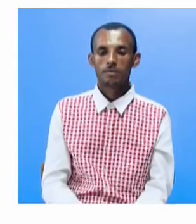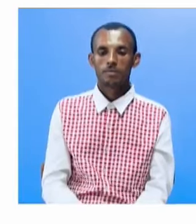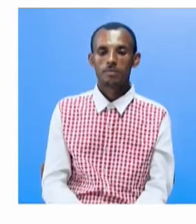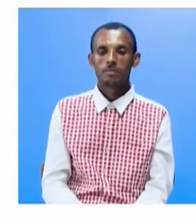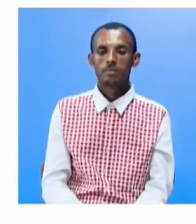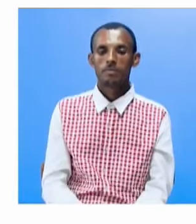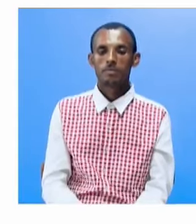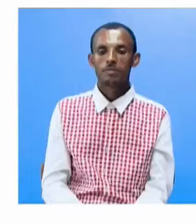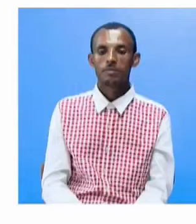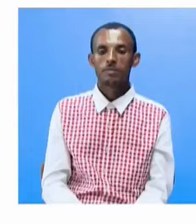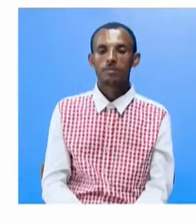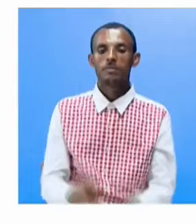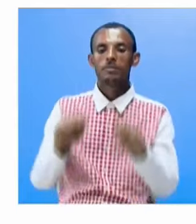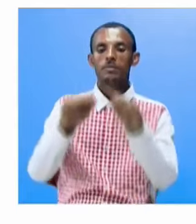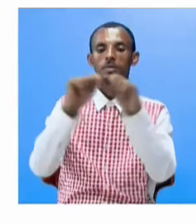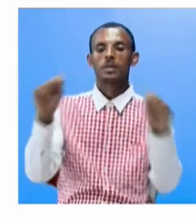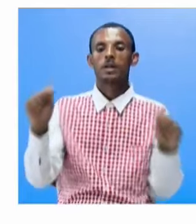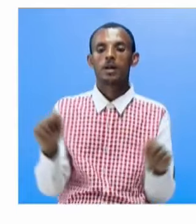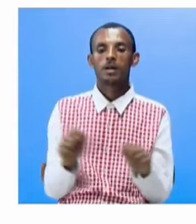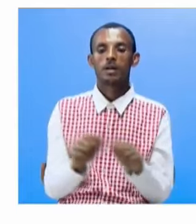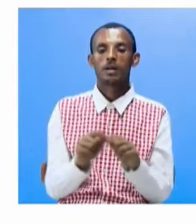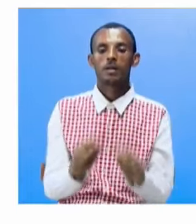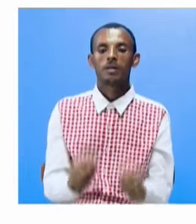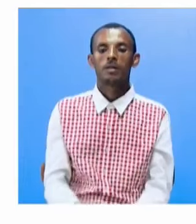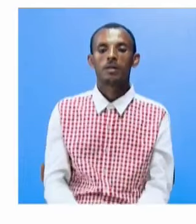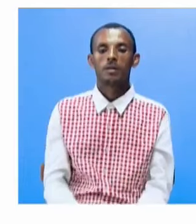then triangle